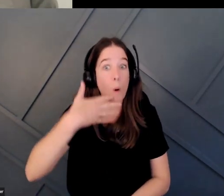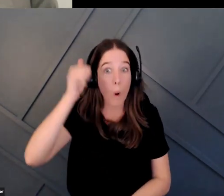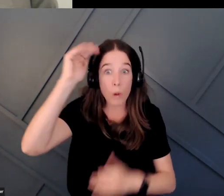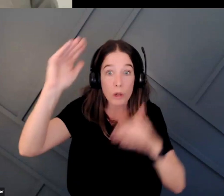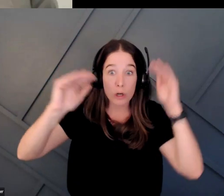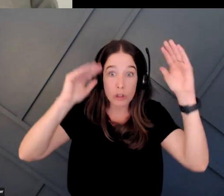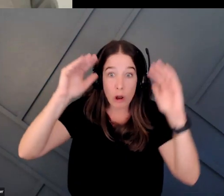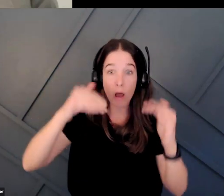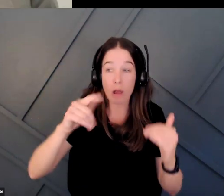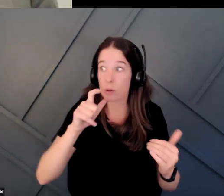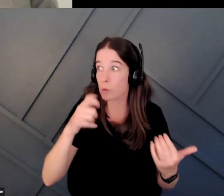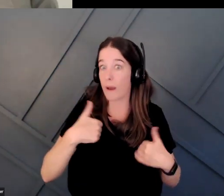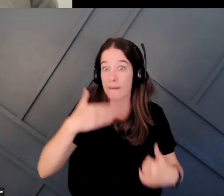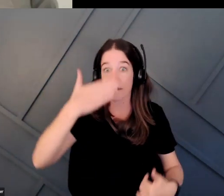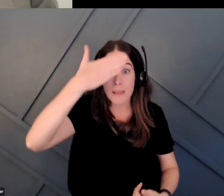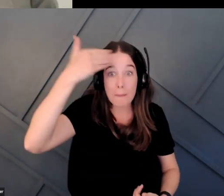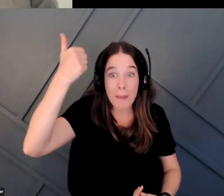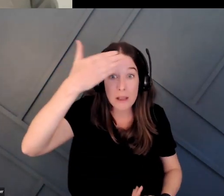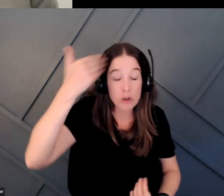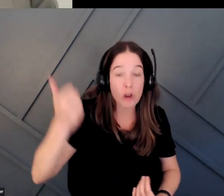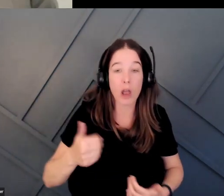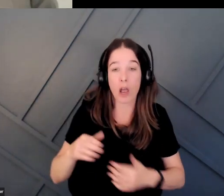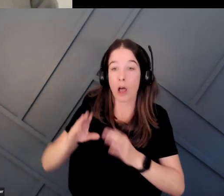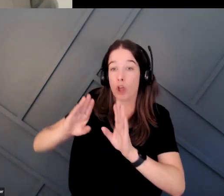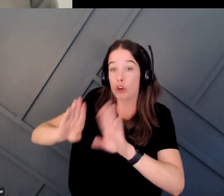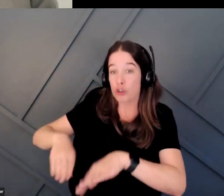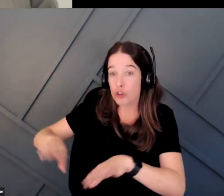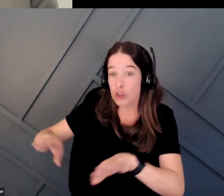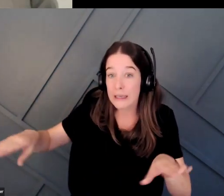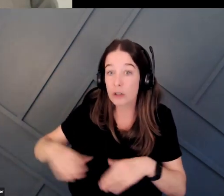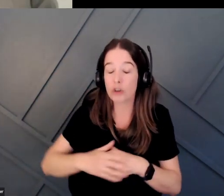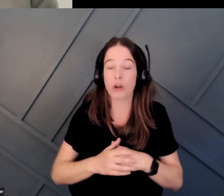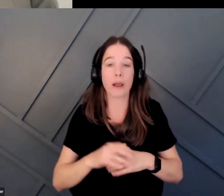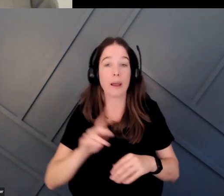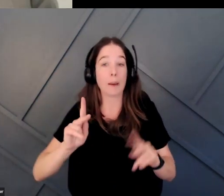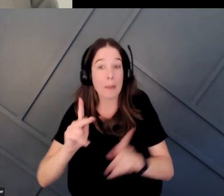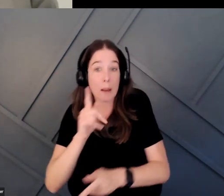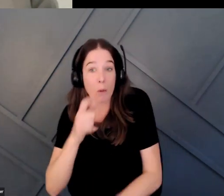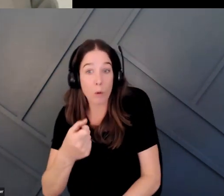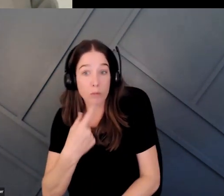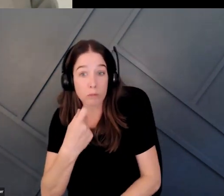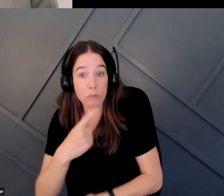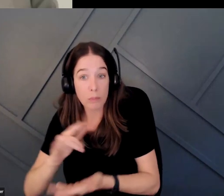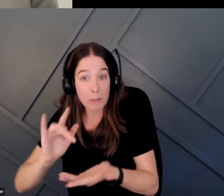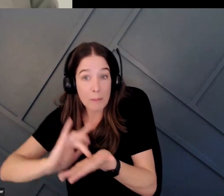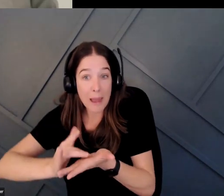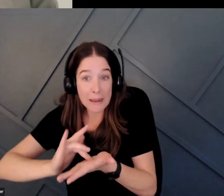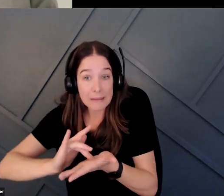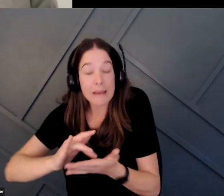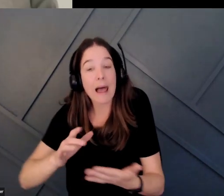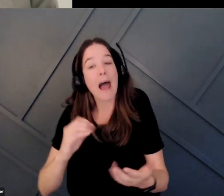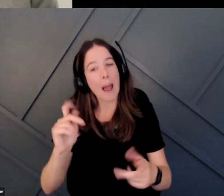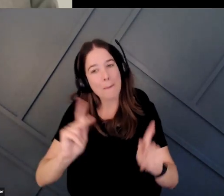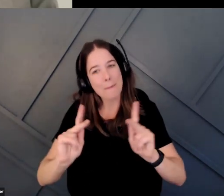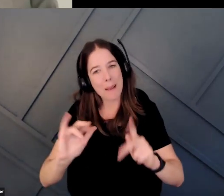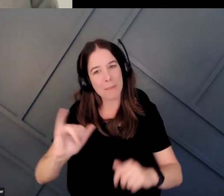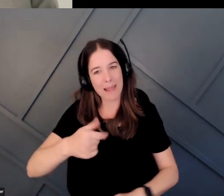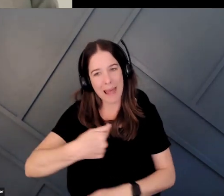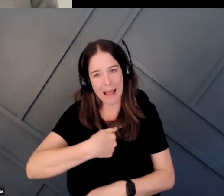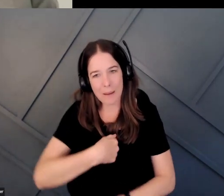who are housebound, people taking certain medications, and people like me who